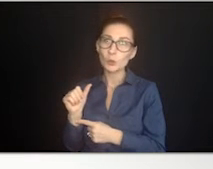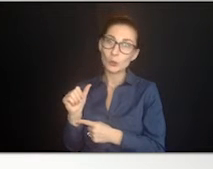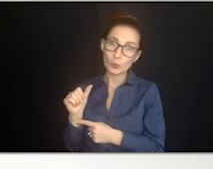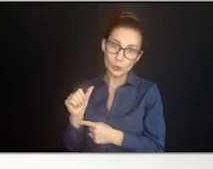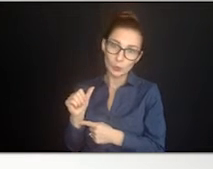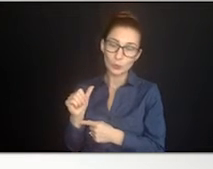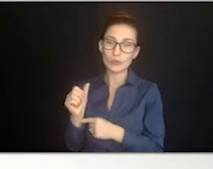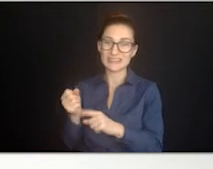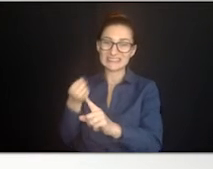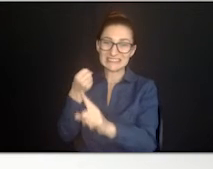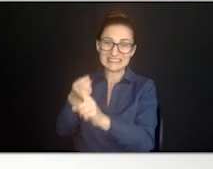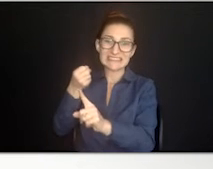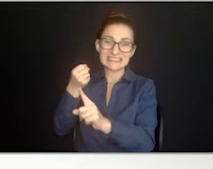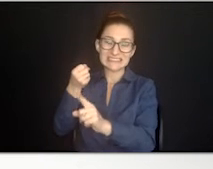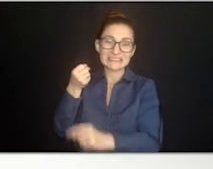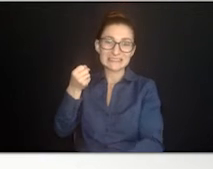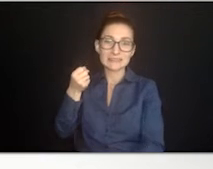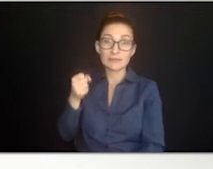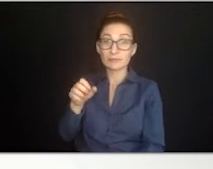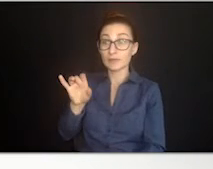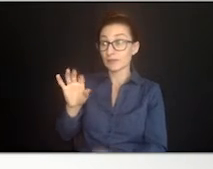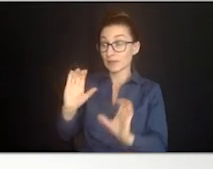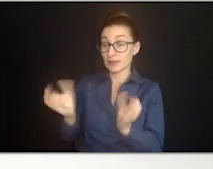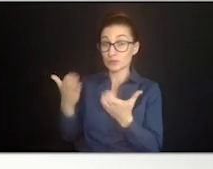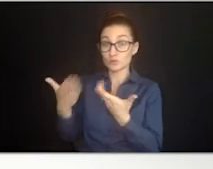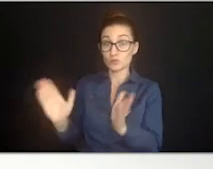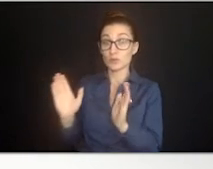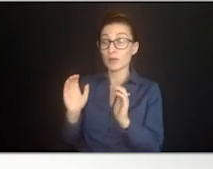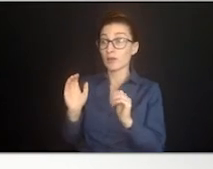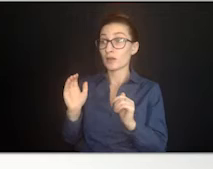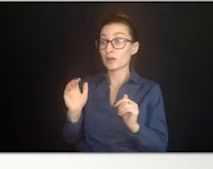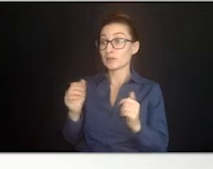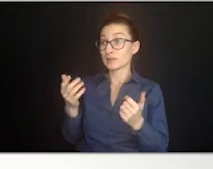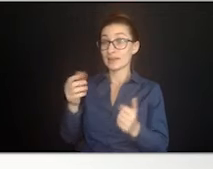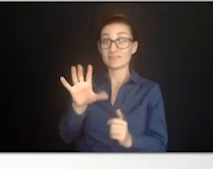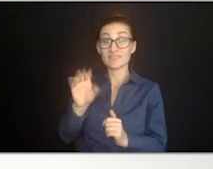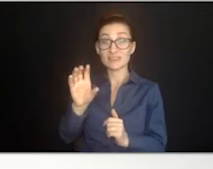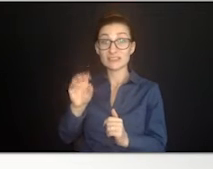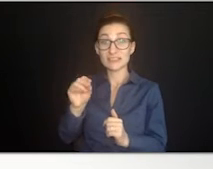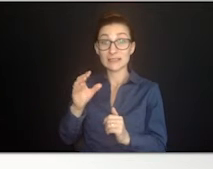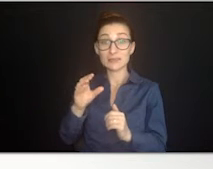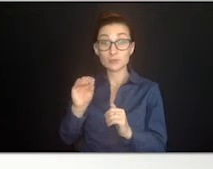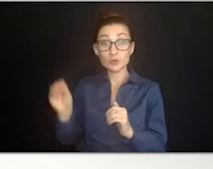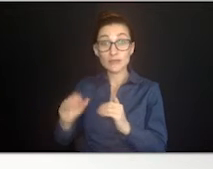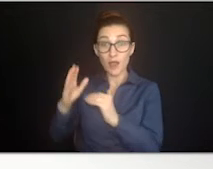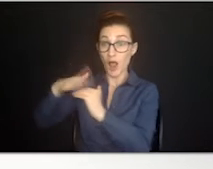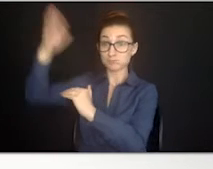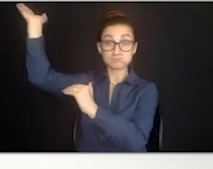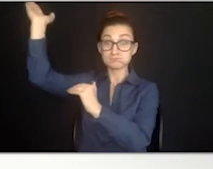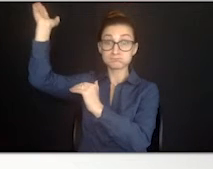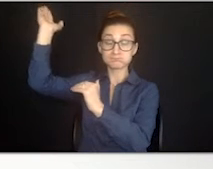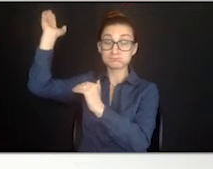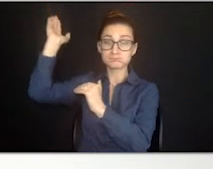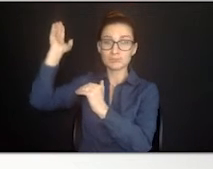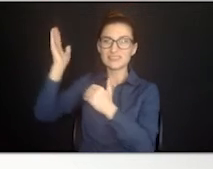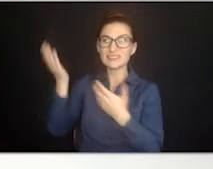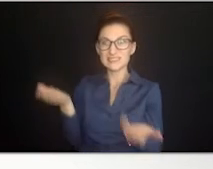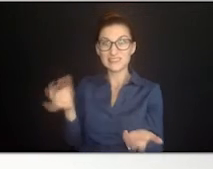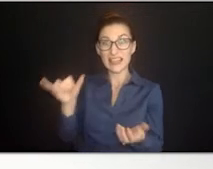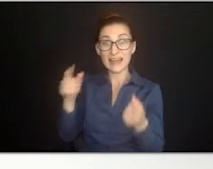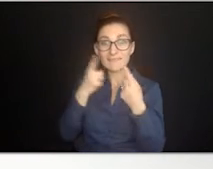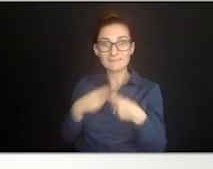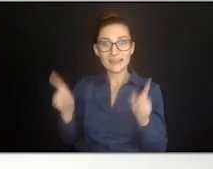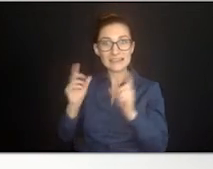you're in a classroom and students with disabilities that have about 50%, you kind of want to ask some questions about whether effective